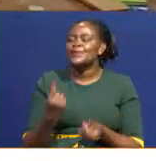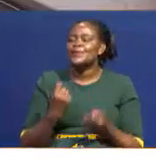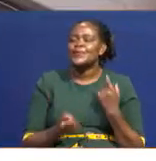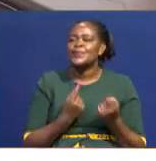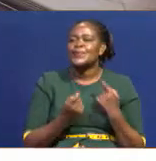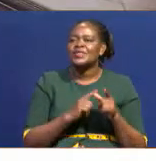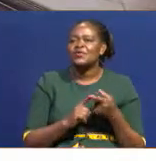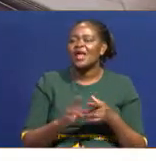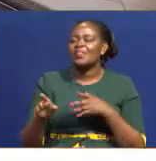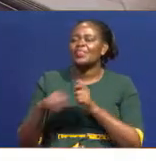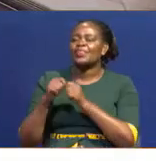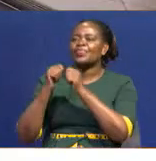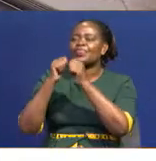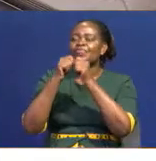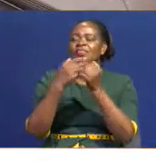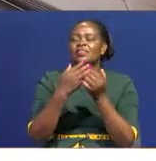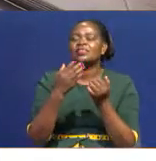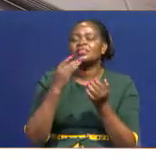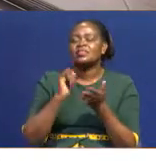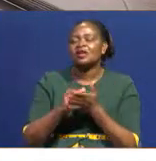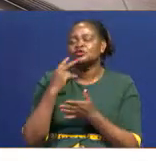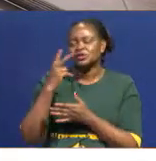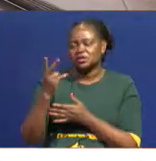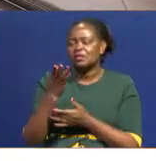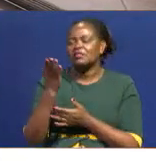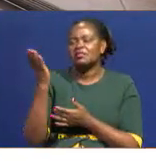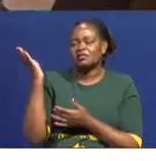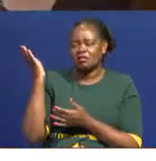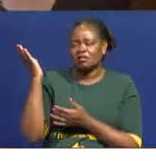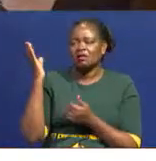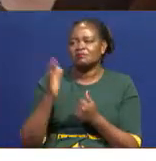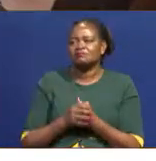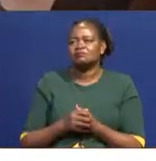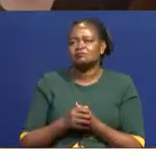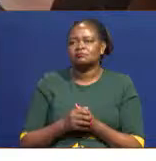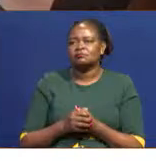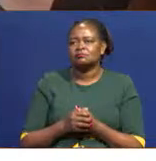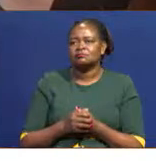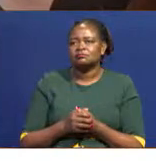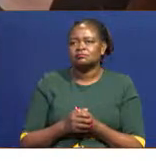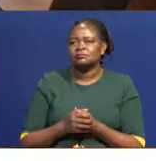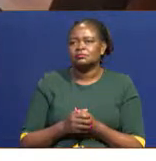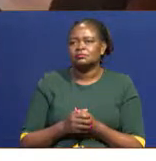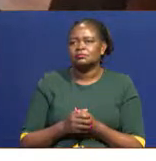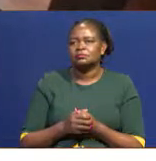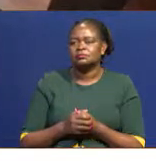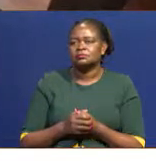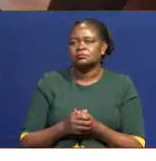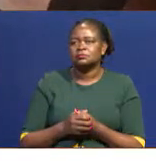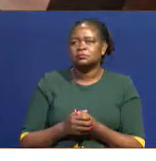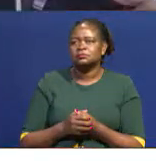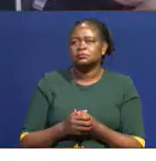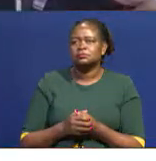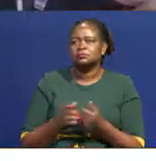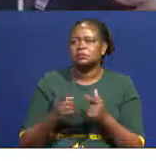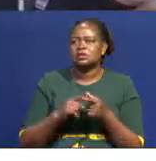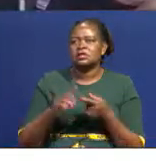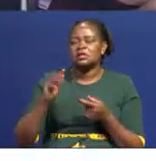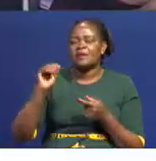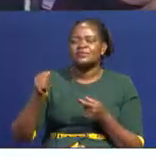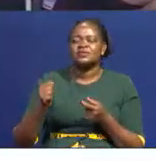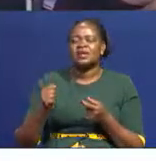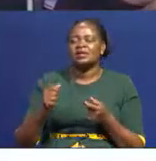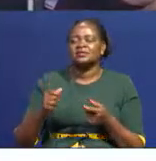causing that kind of destruction that you're seeing on your screen, a non-value. During that, the MCAs hurled